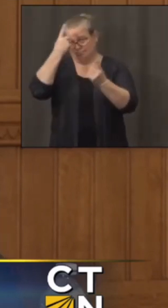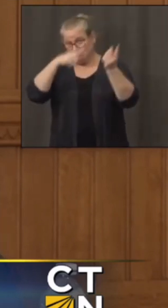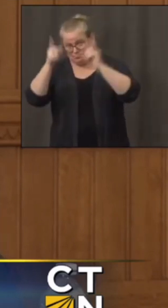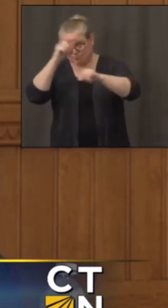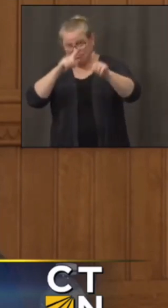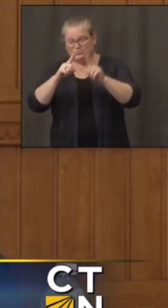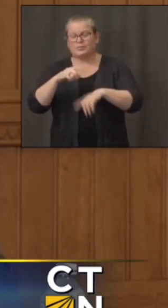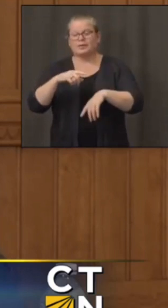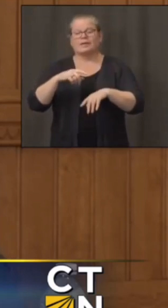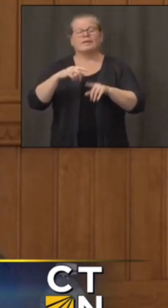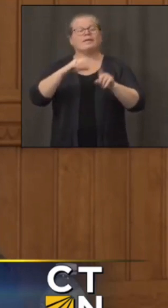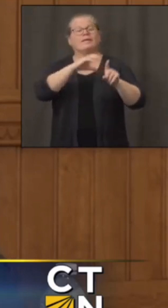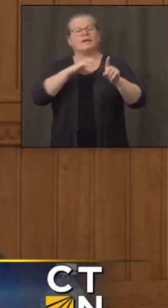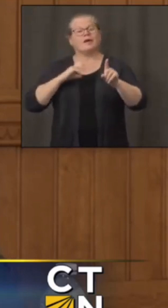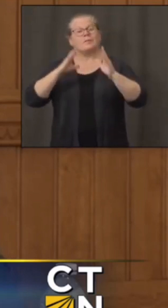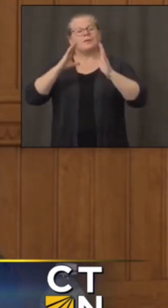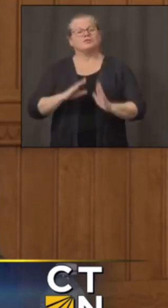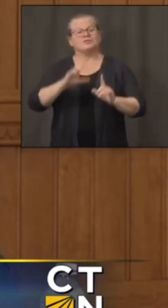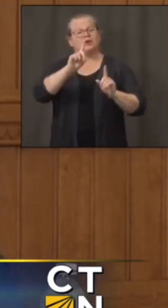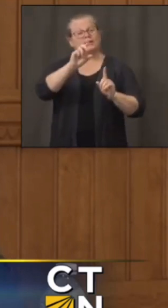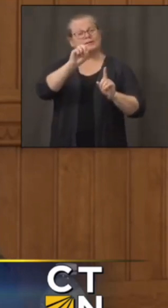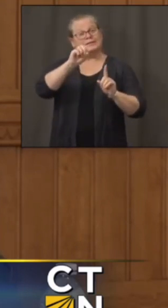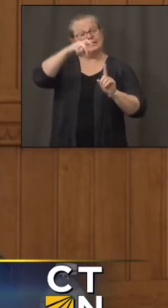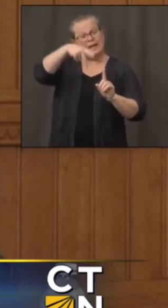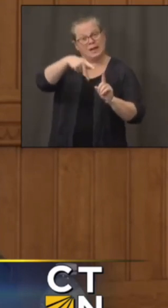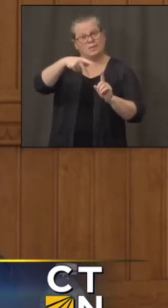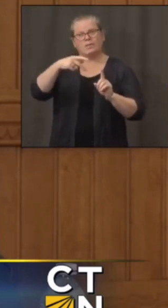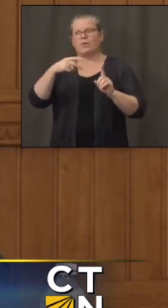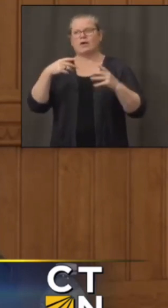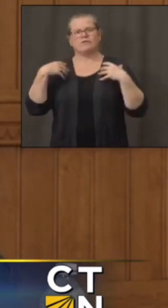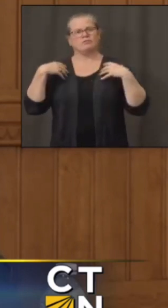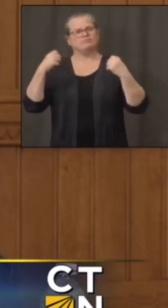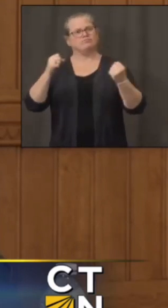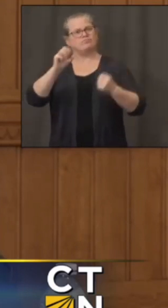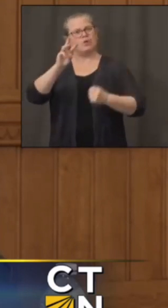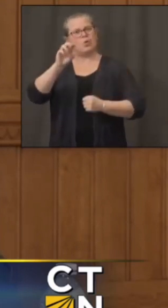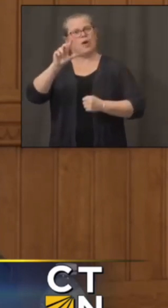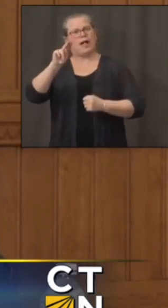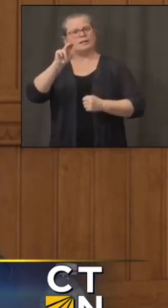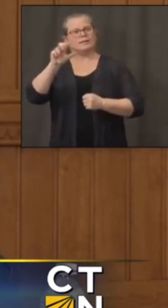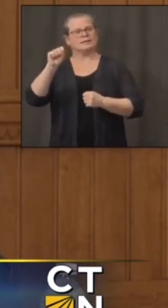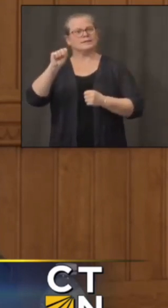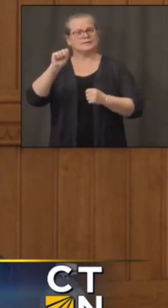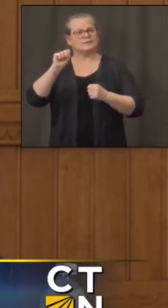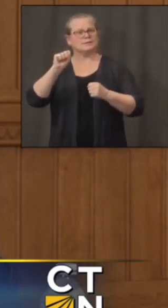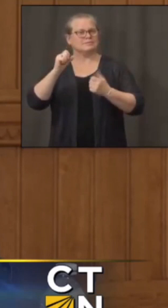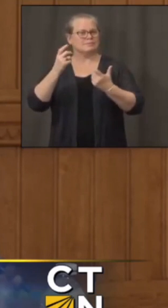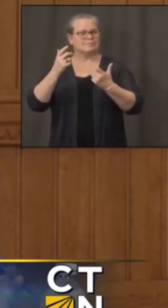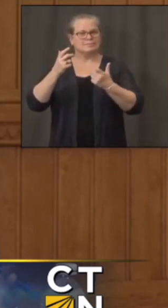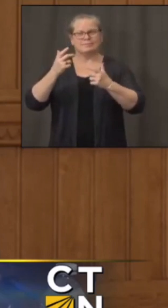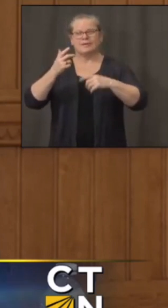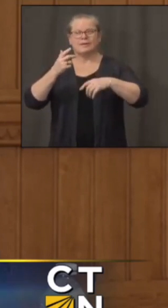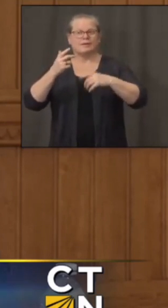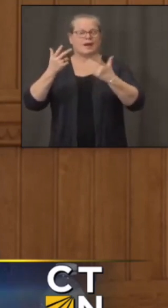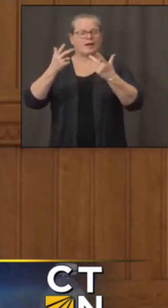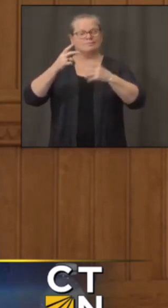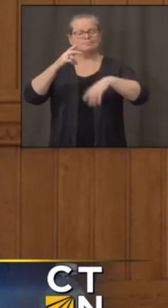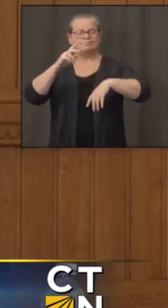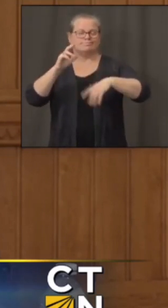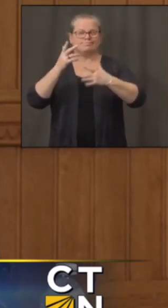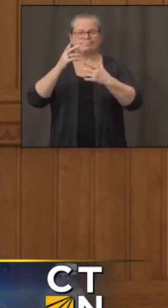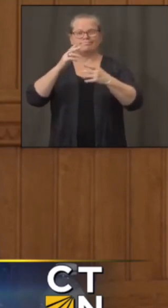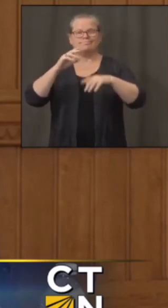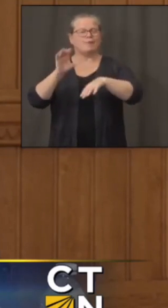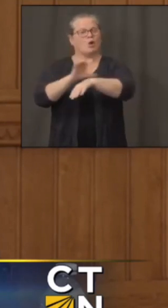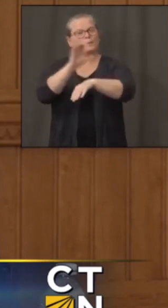series where we're streaming wellness activities from state parks. Connecticut, we are so fortunate that we have such